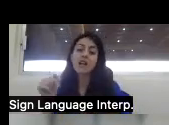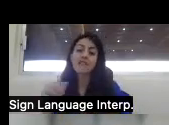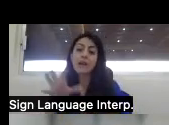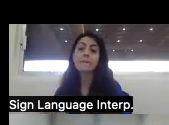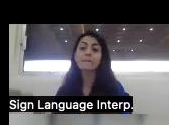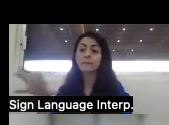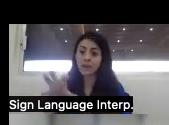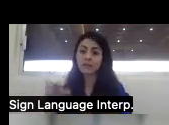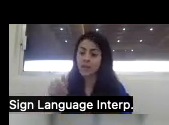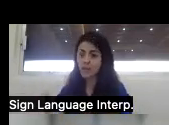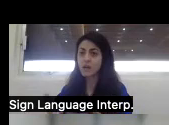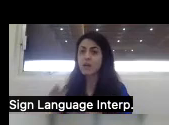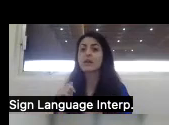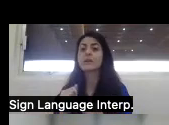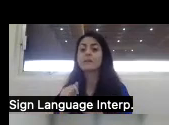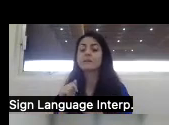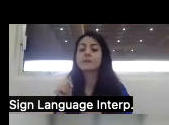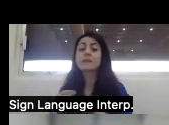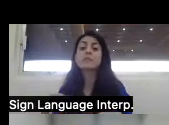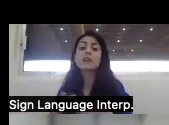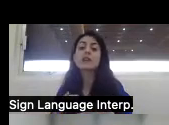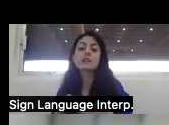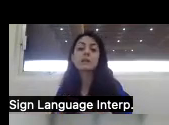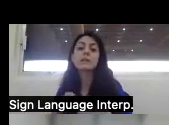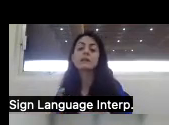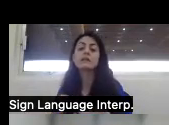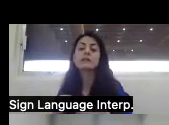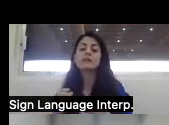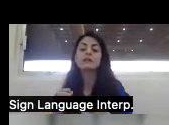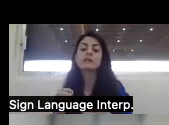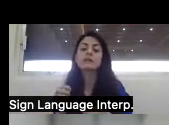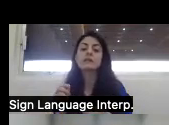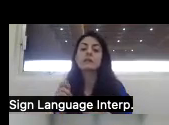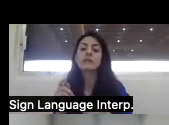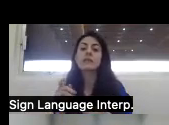to direct income support. So as a